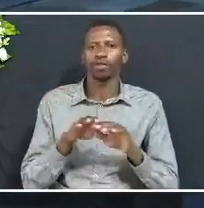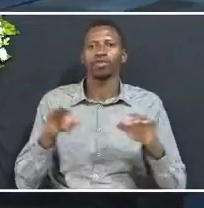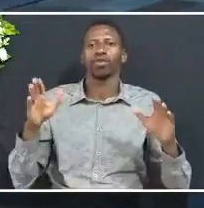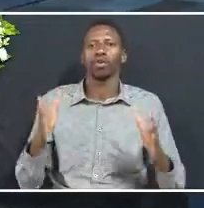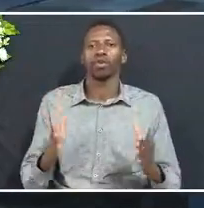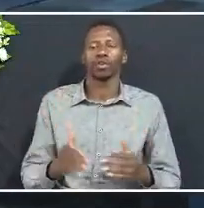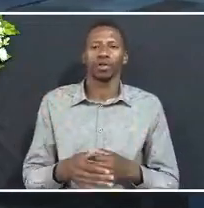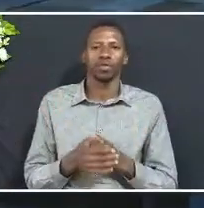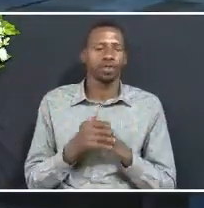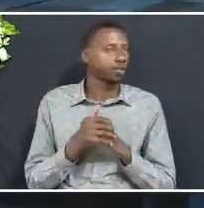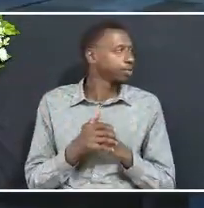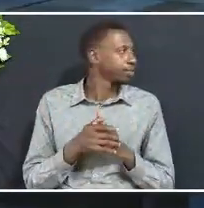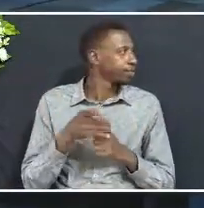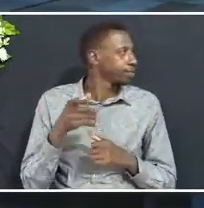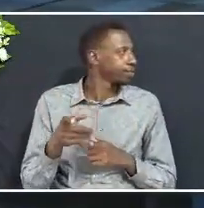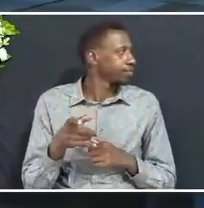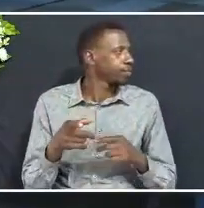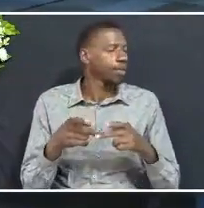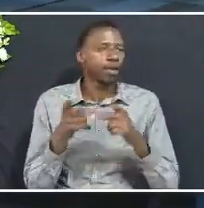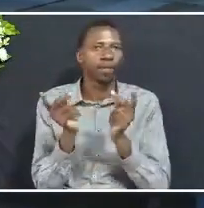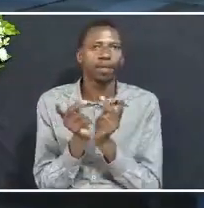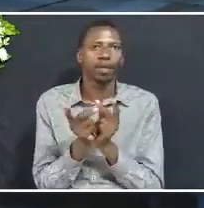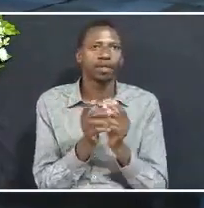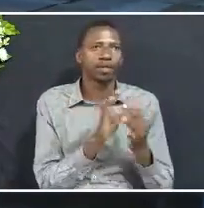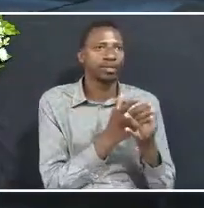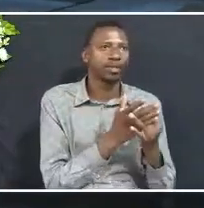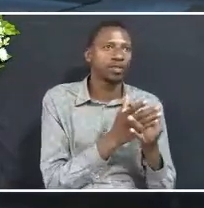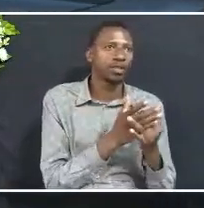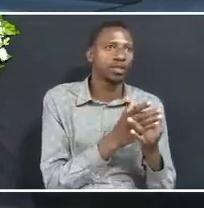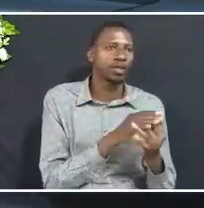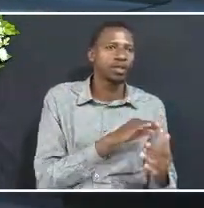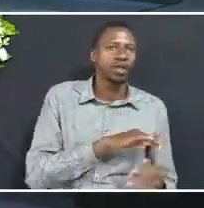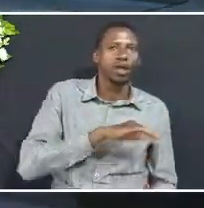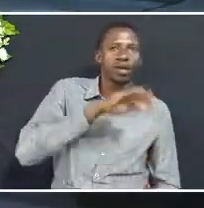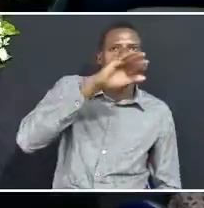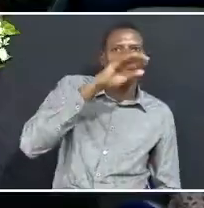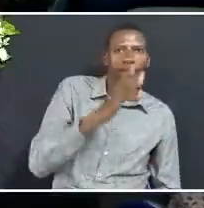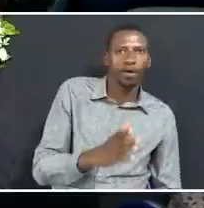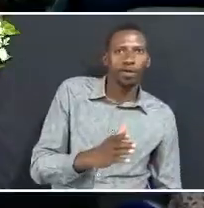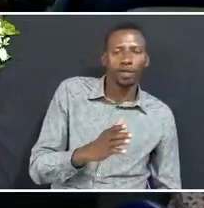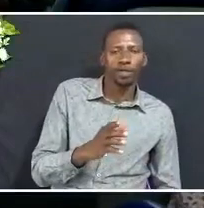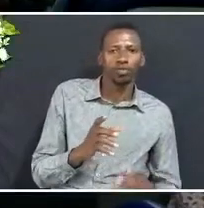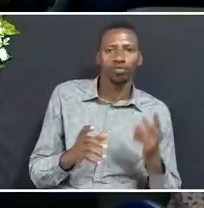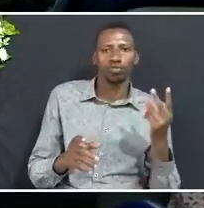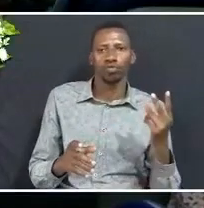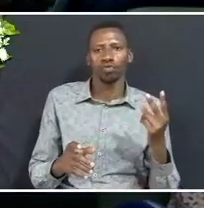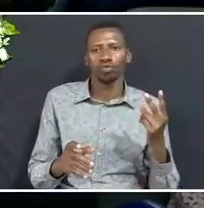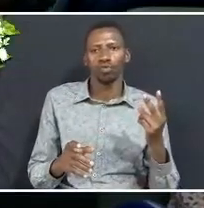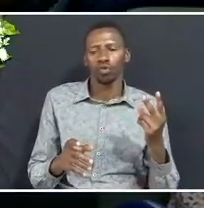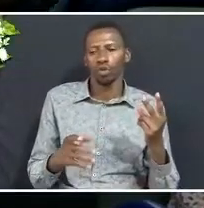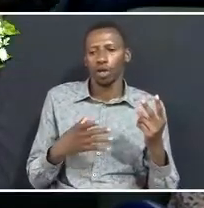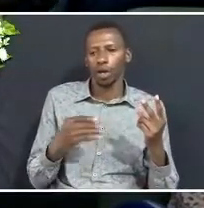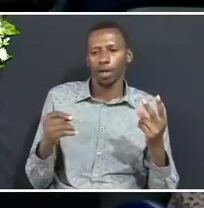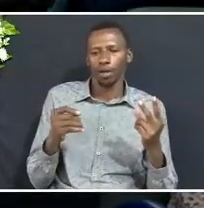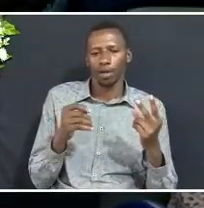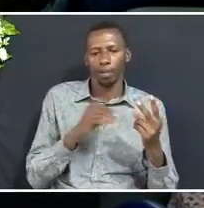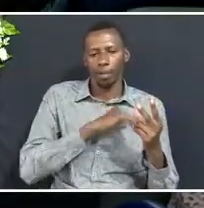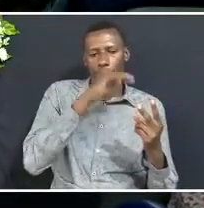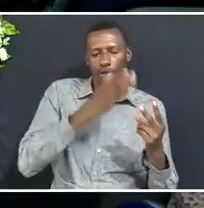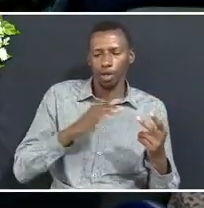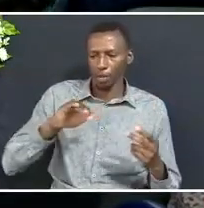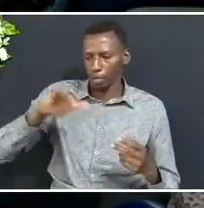in this place is between Mount Ebal and Mount Samaria. It's in between, it's an